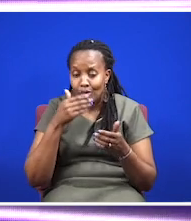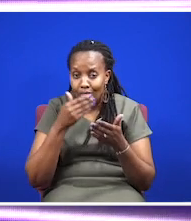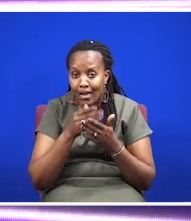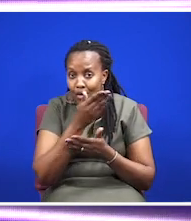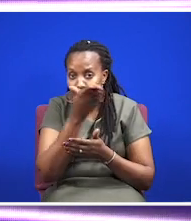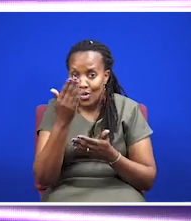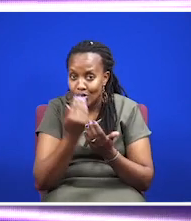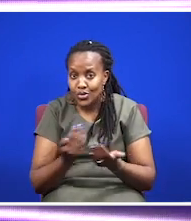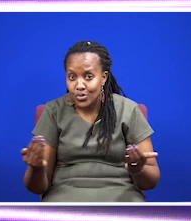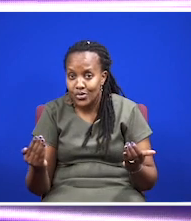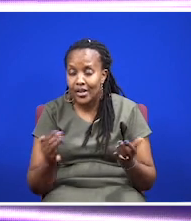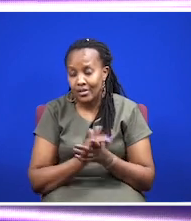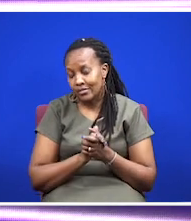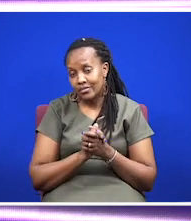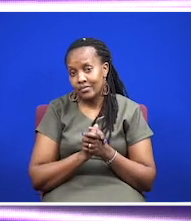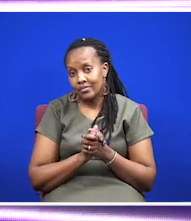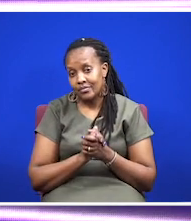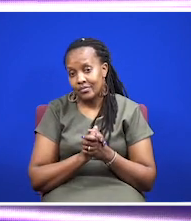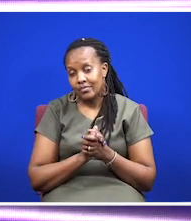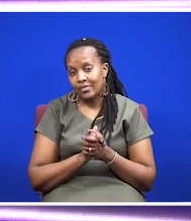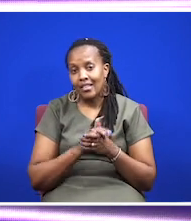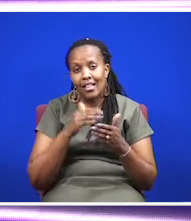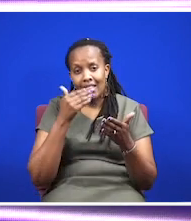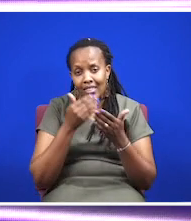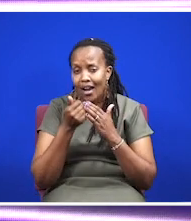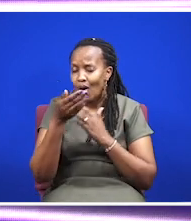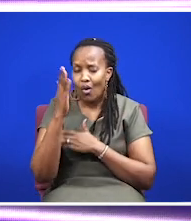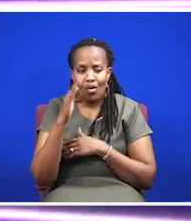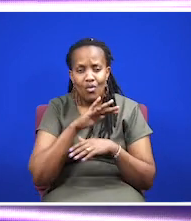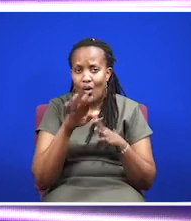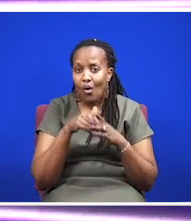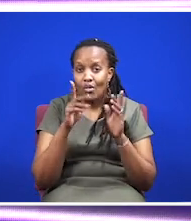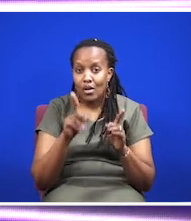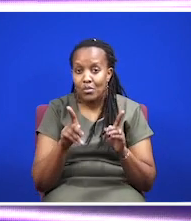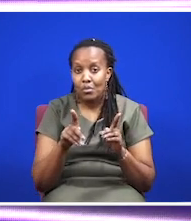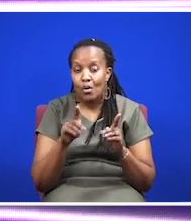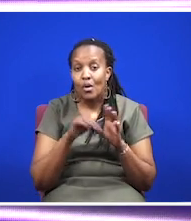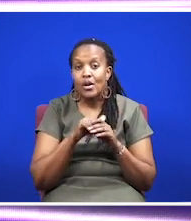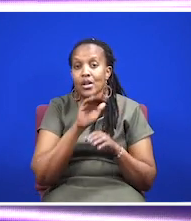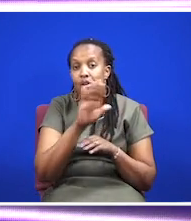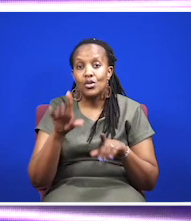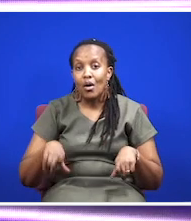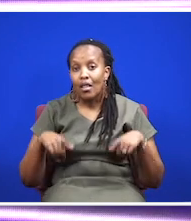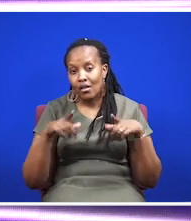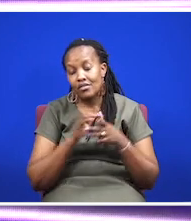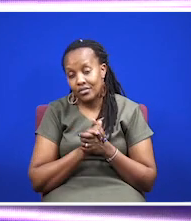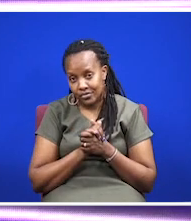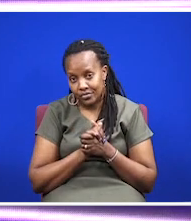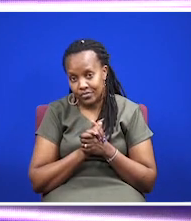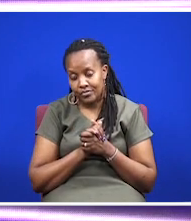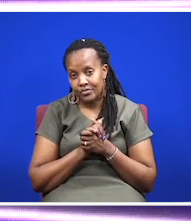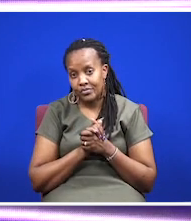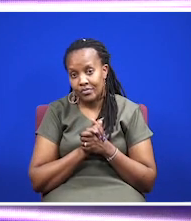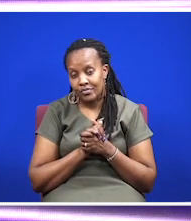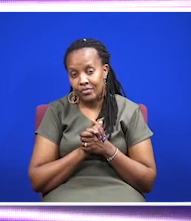your children or your parents, Thank God for all the people that have been used of God to become a blessing in